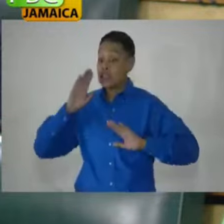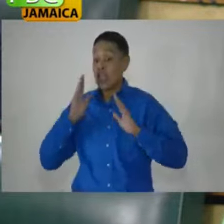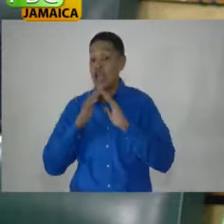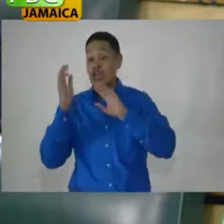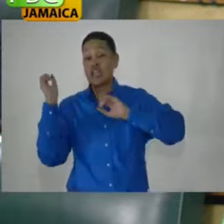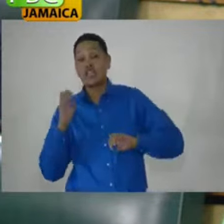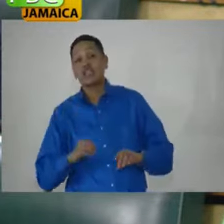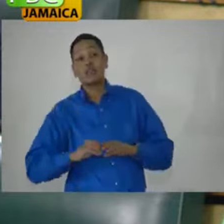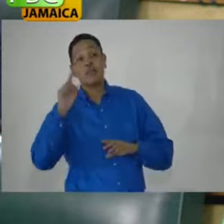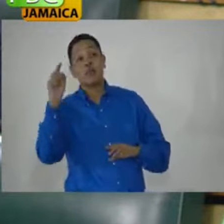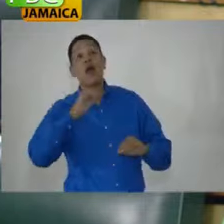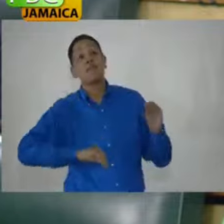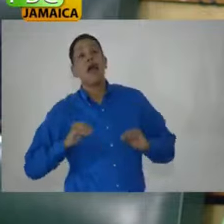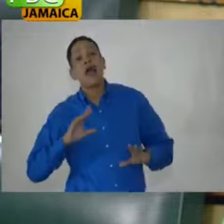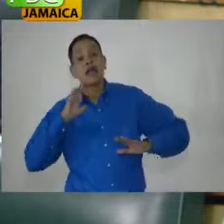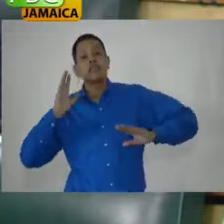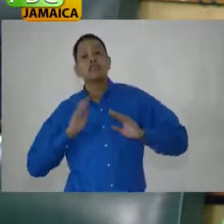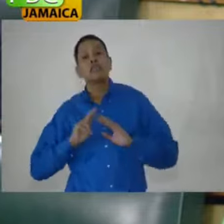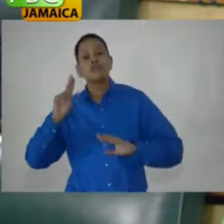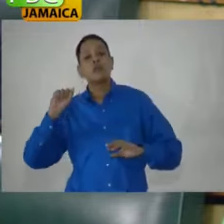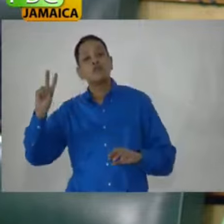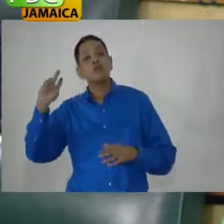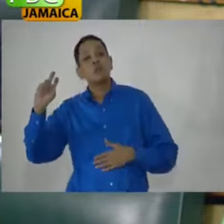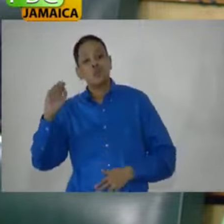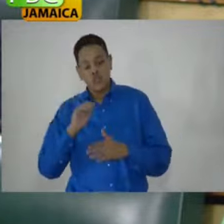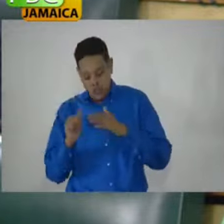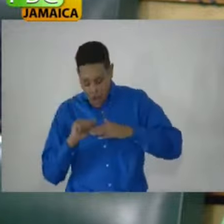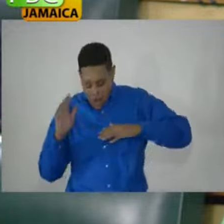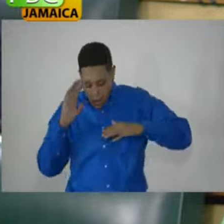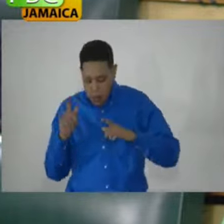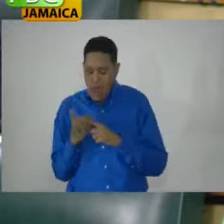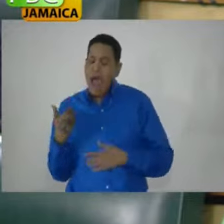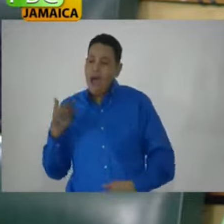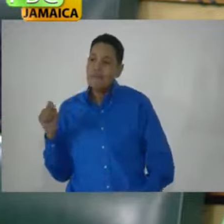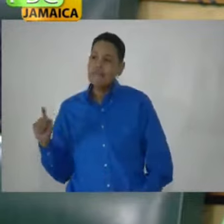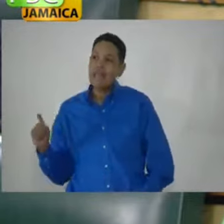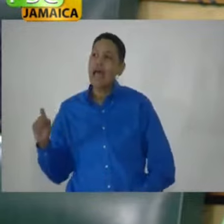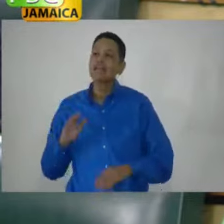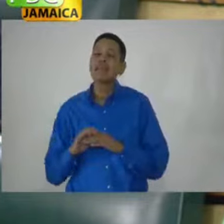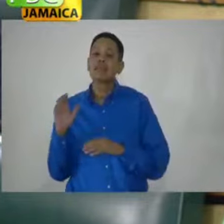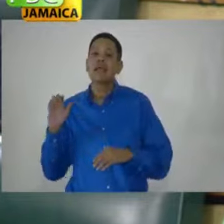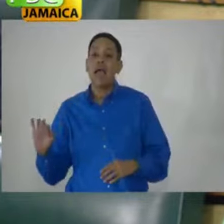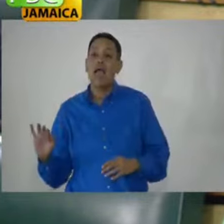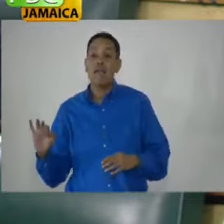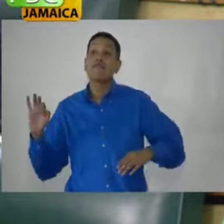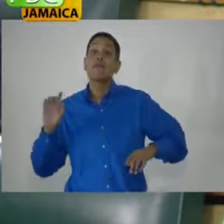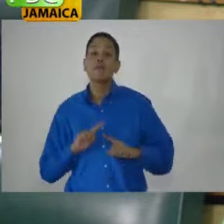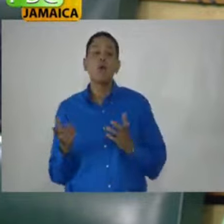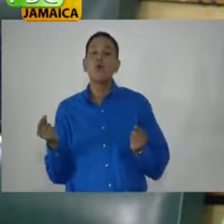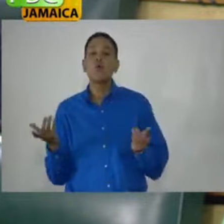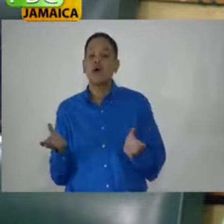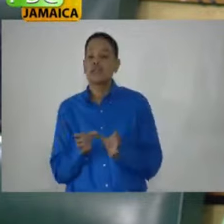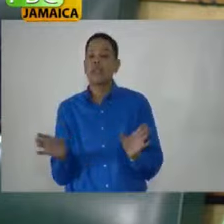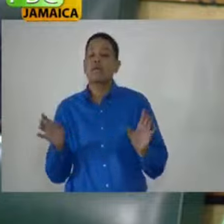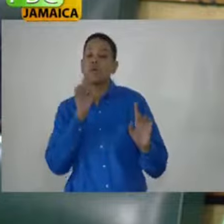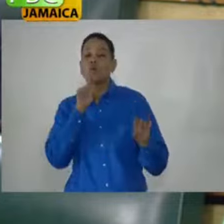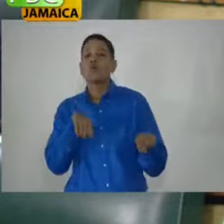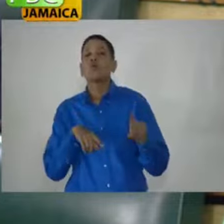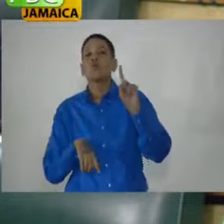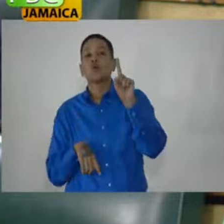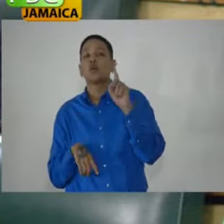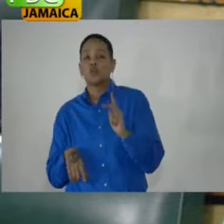shipped in one package of $200, there would be tax on the CIF. Instead, what we're